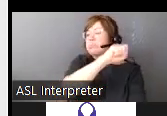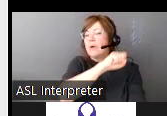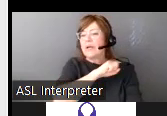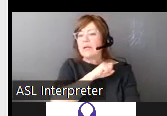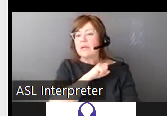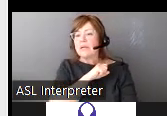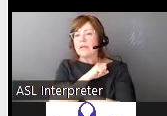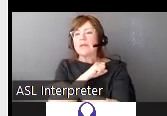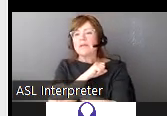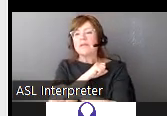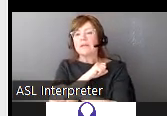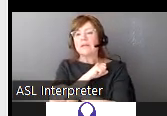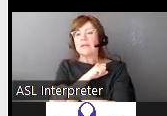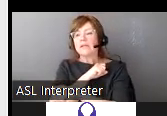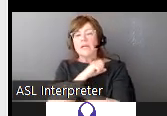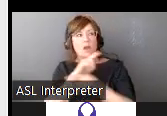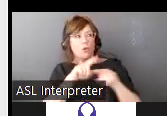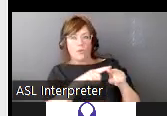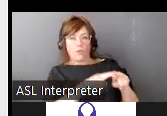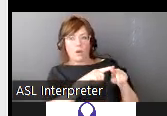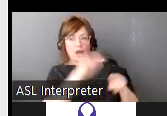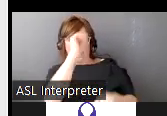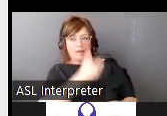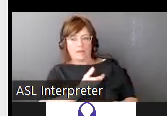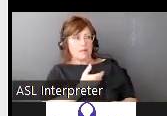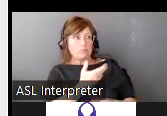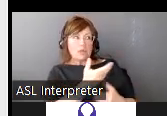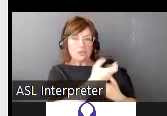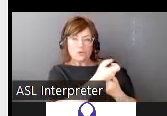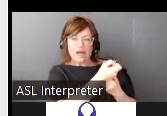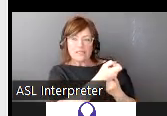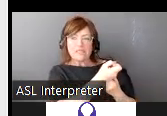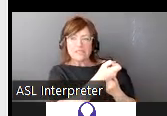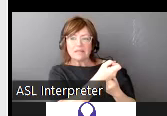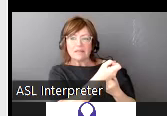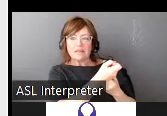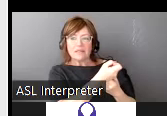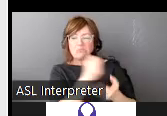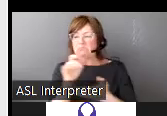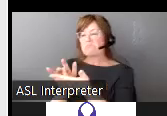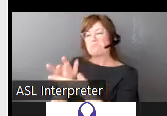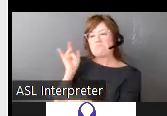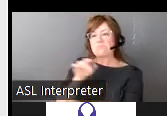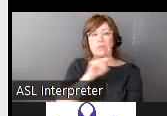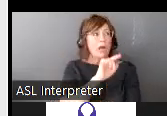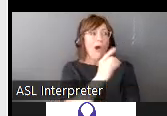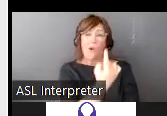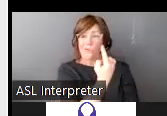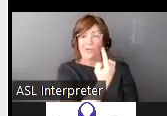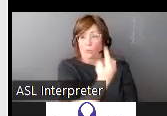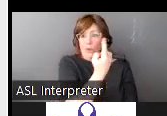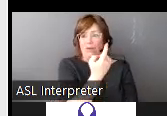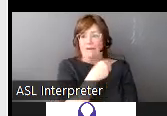to rely on the son, so they thought they could trust and pay the son. They trusted him because he was the only relative," end